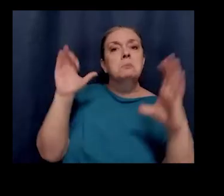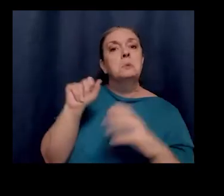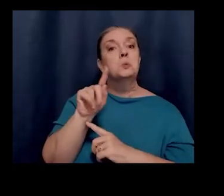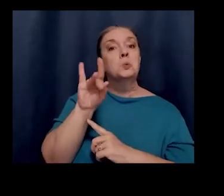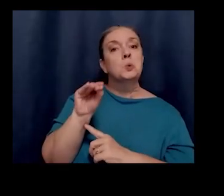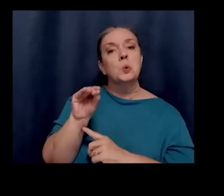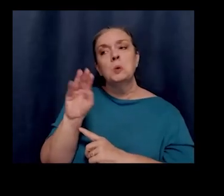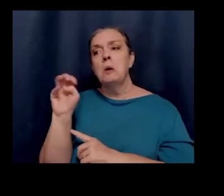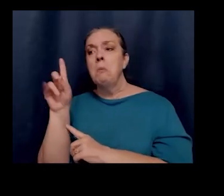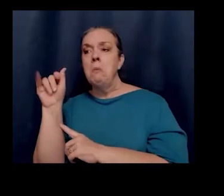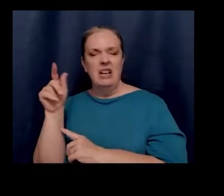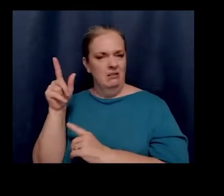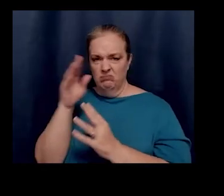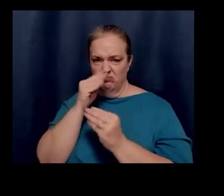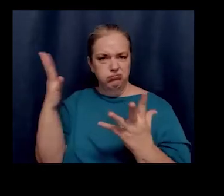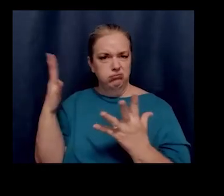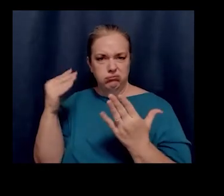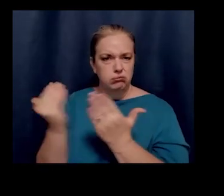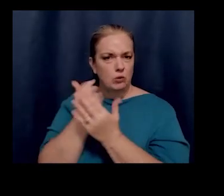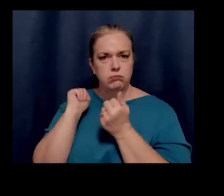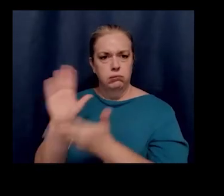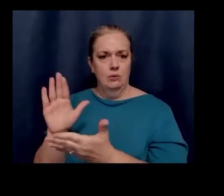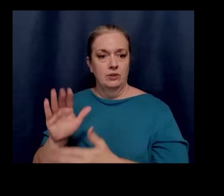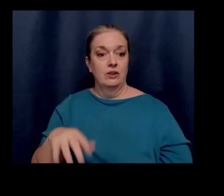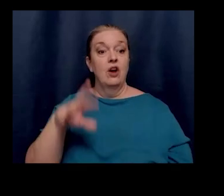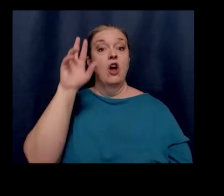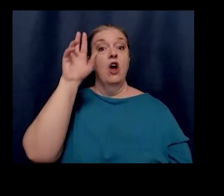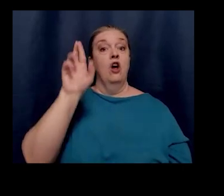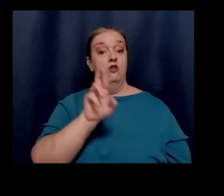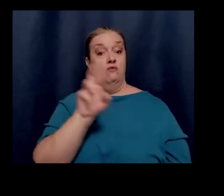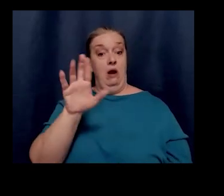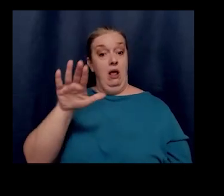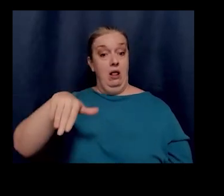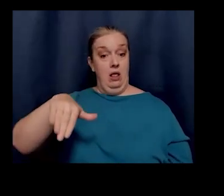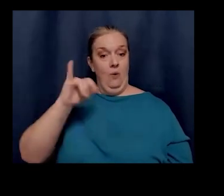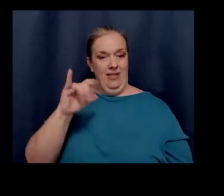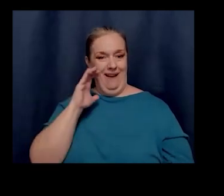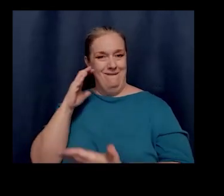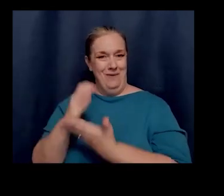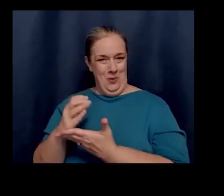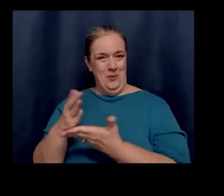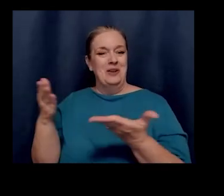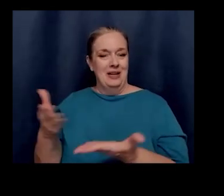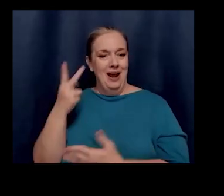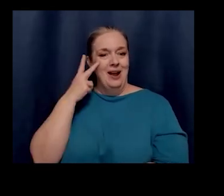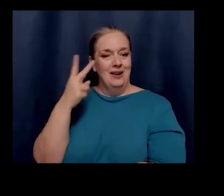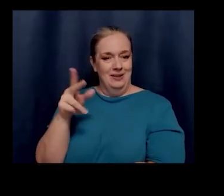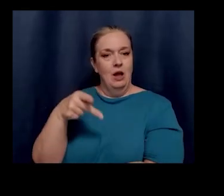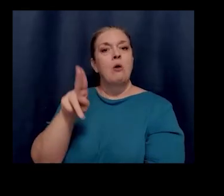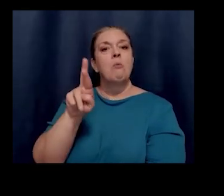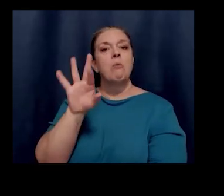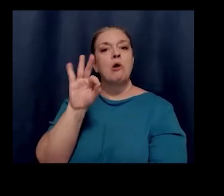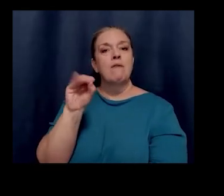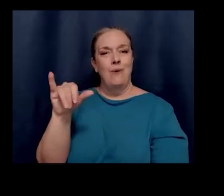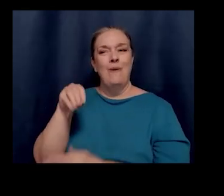media altogether. The photo on the right lower is in the exhibition and shows Purifoy at Joshua Tree. And